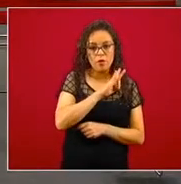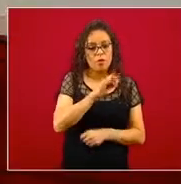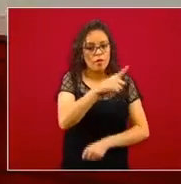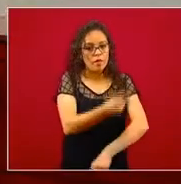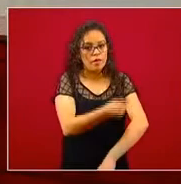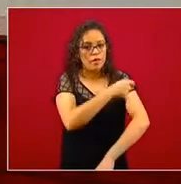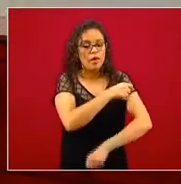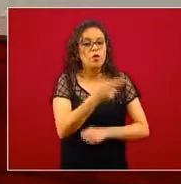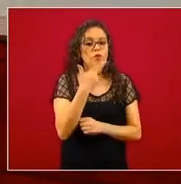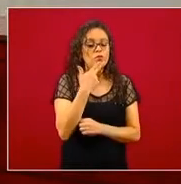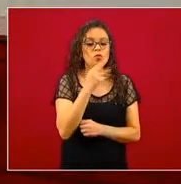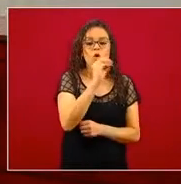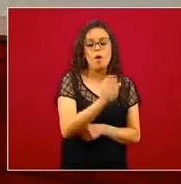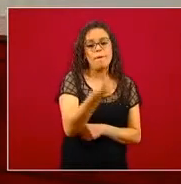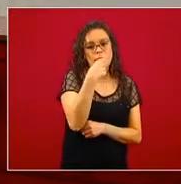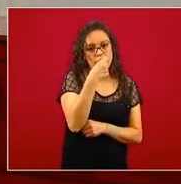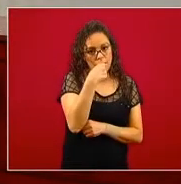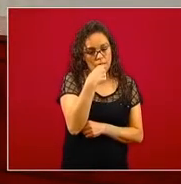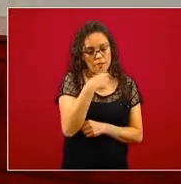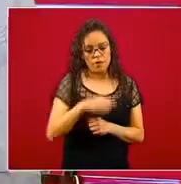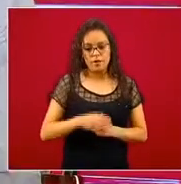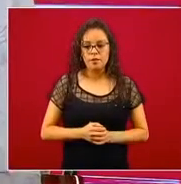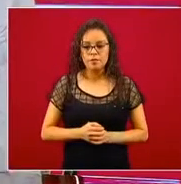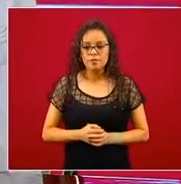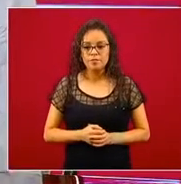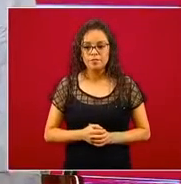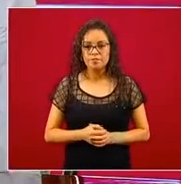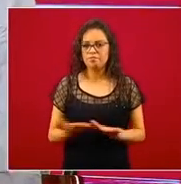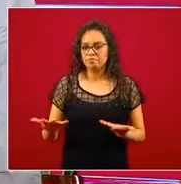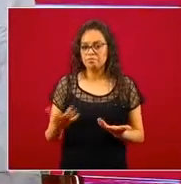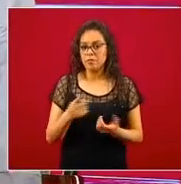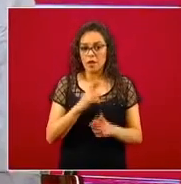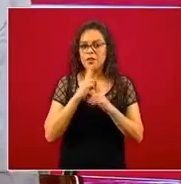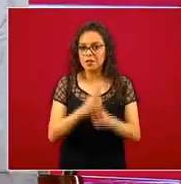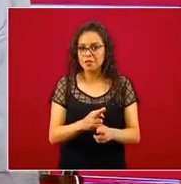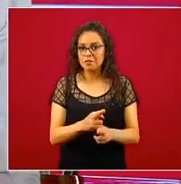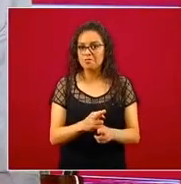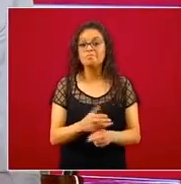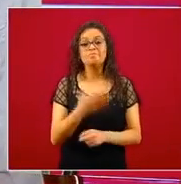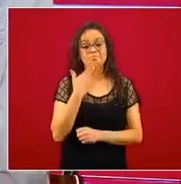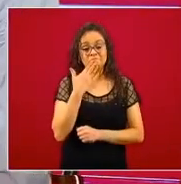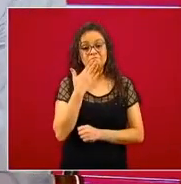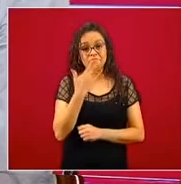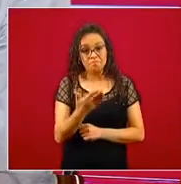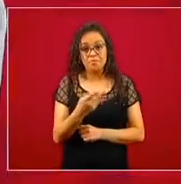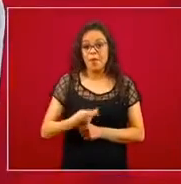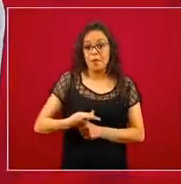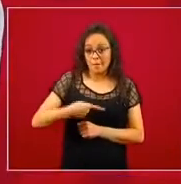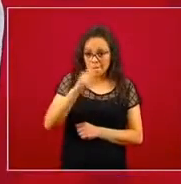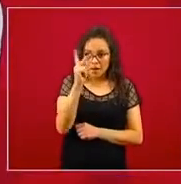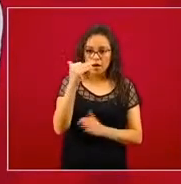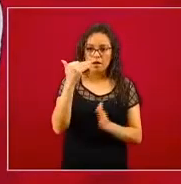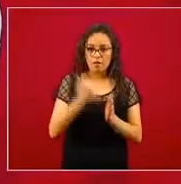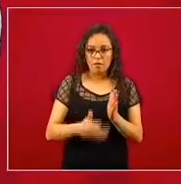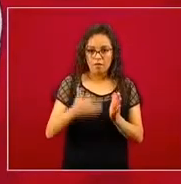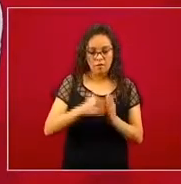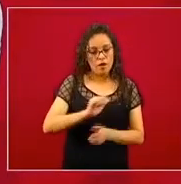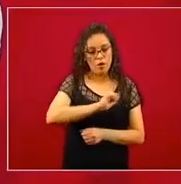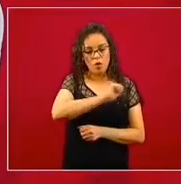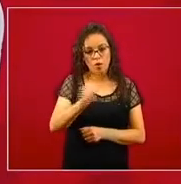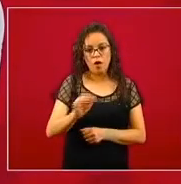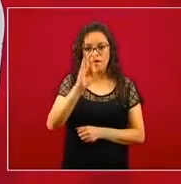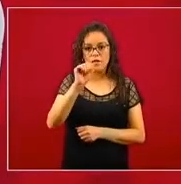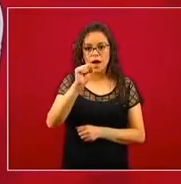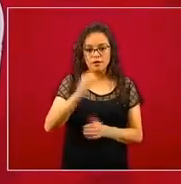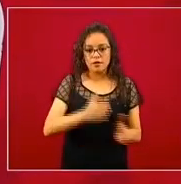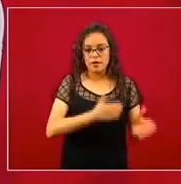of highest risk category, and this is part of the clinical research protocol in